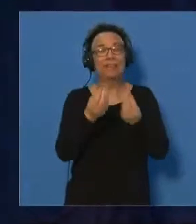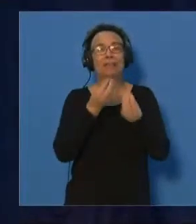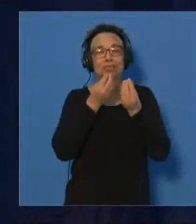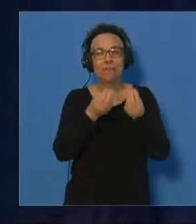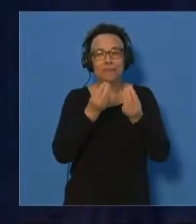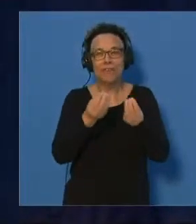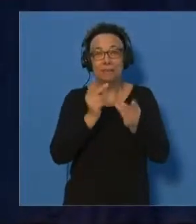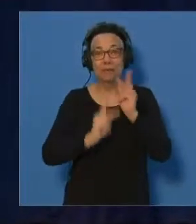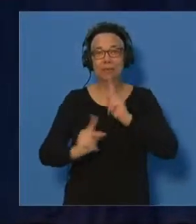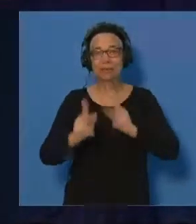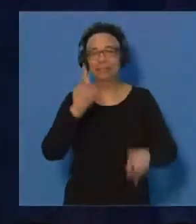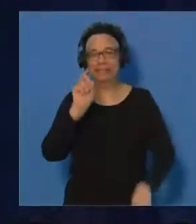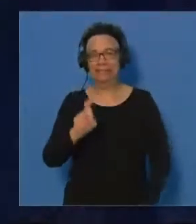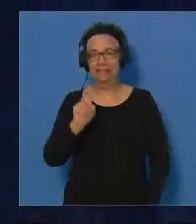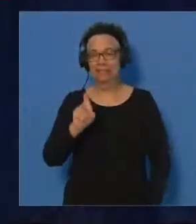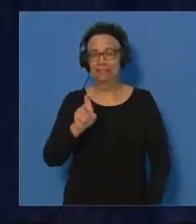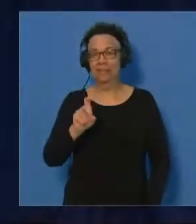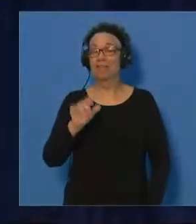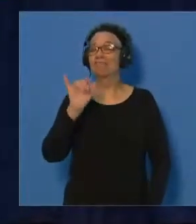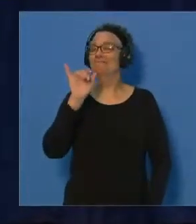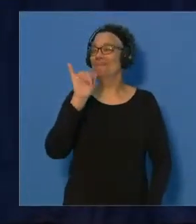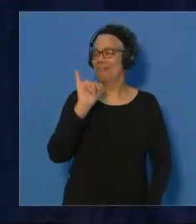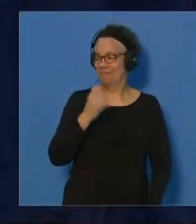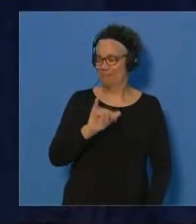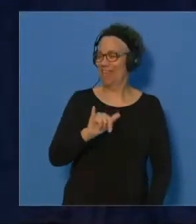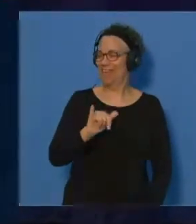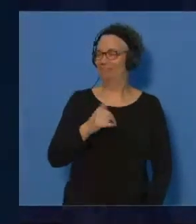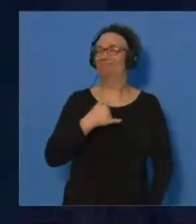this crisis. And for that, I am grateful.